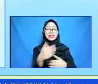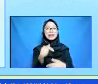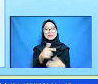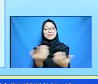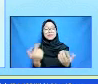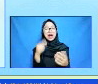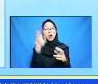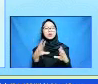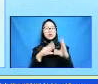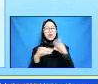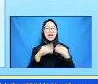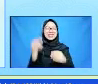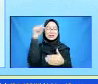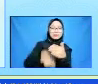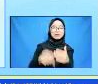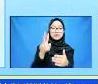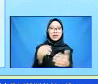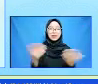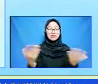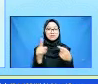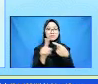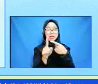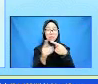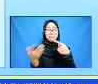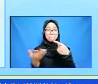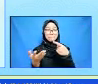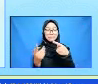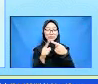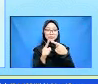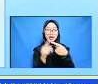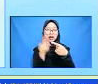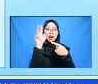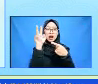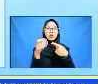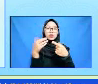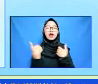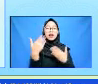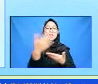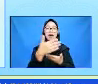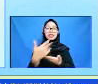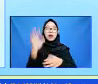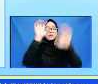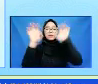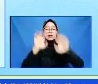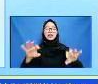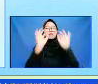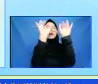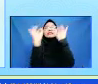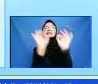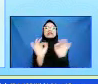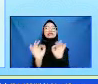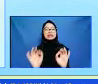the first, the accurately data or map related who and where are they. The